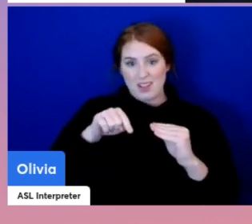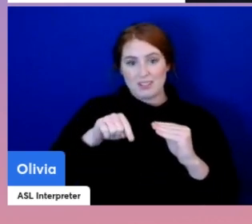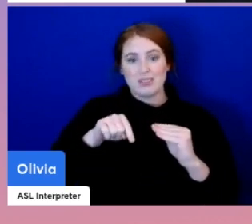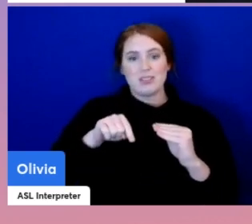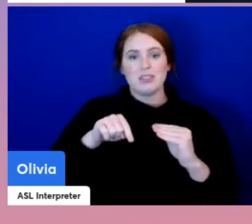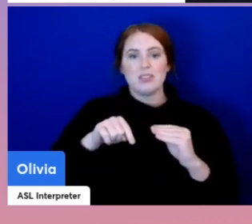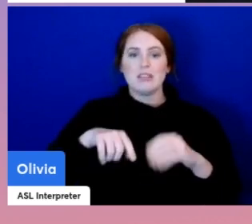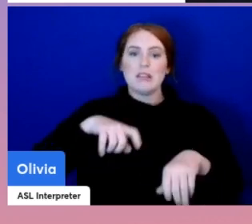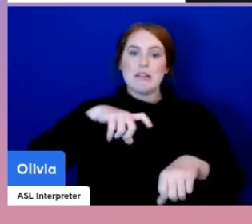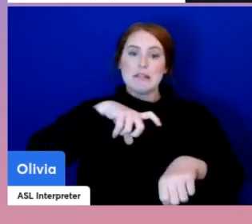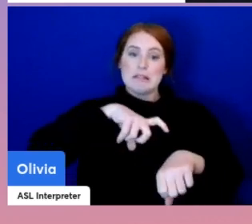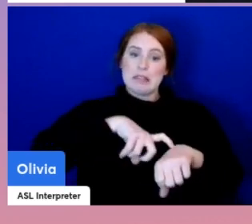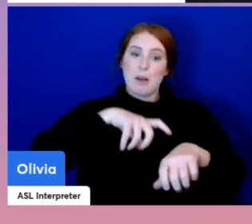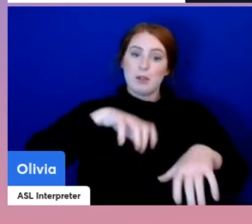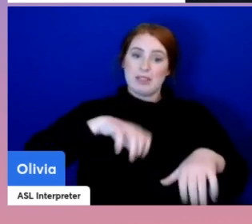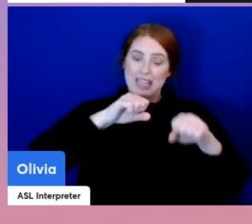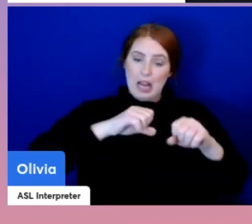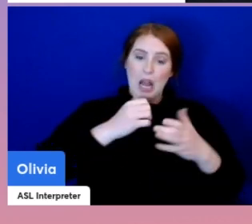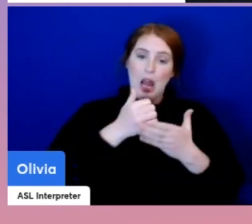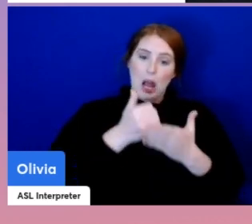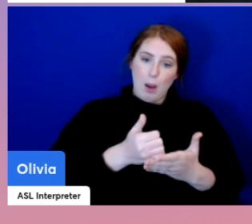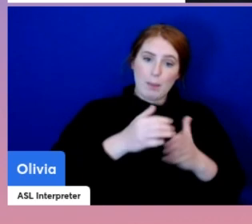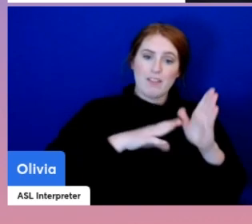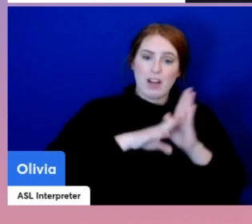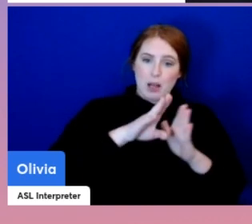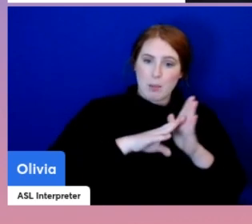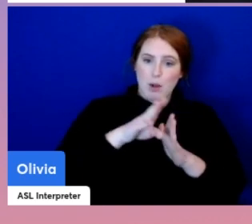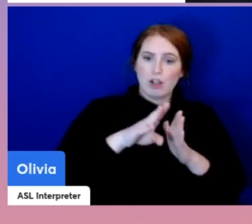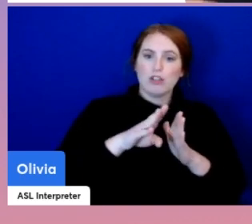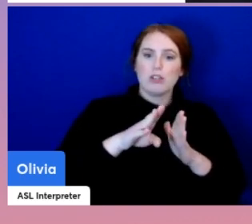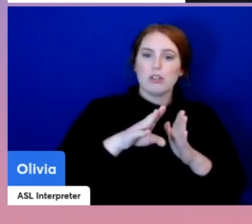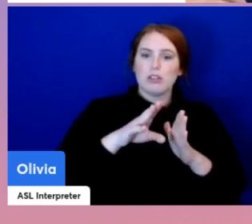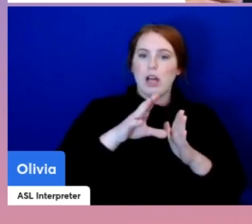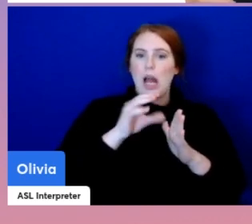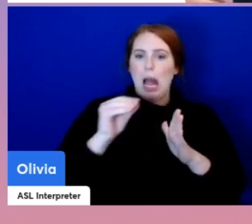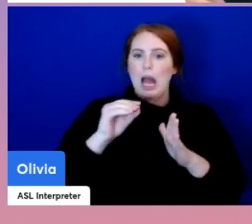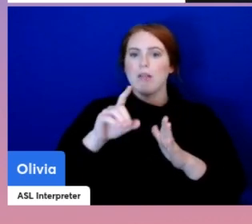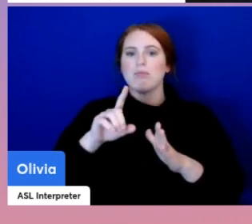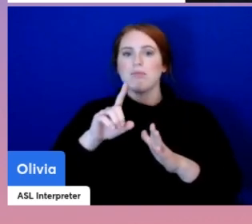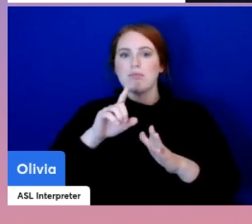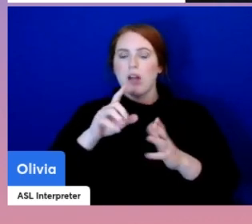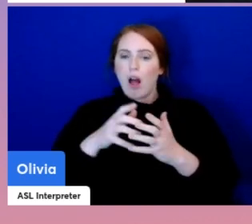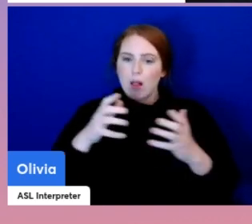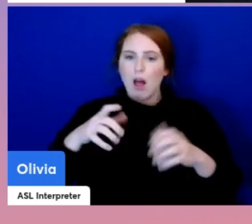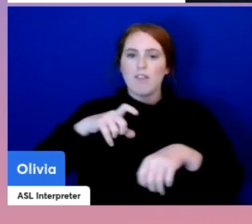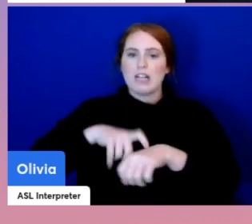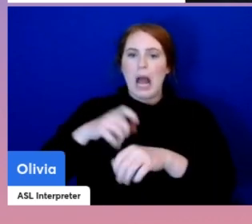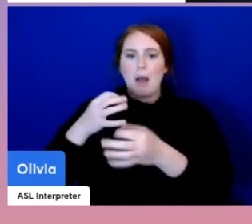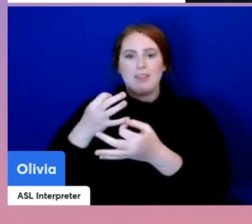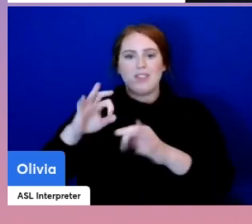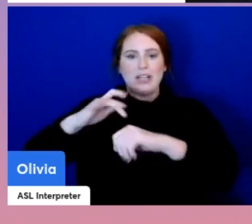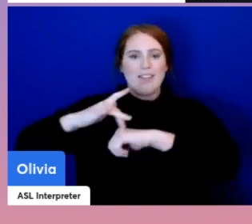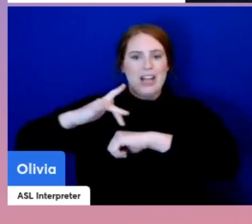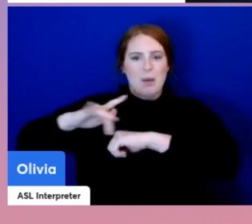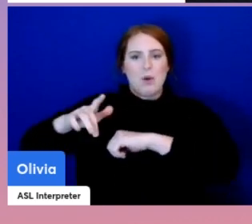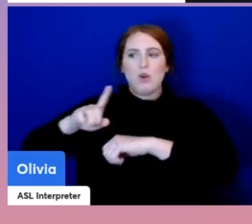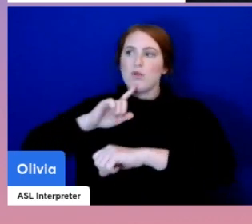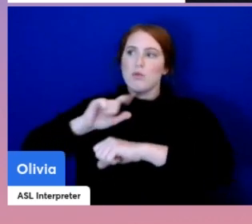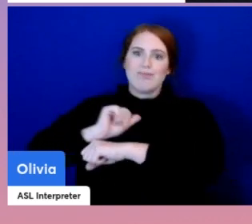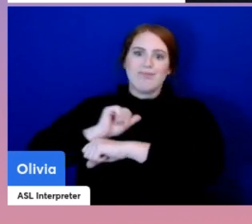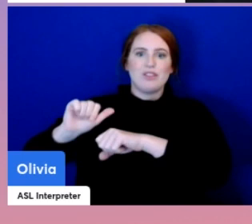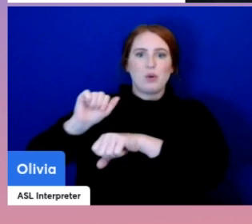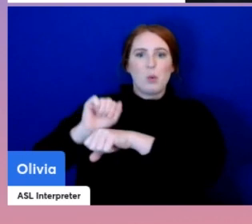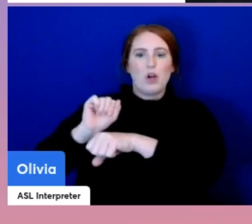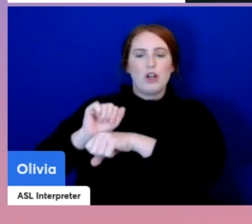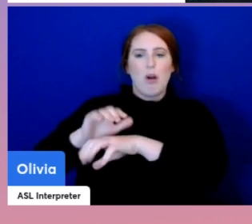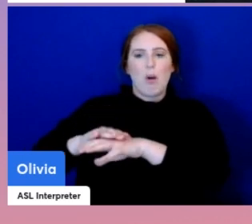impactful work, as it's working on the edge cases with niche security requirements. And a lot of time has been freed up to work on actual security related tasks,